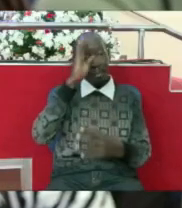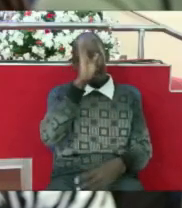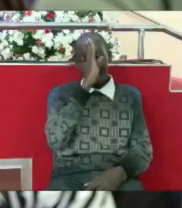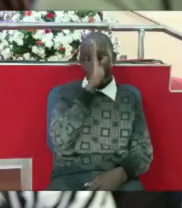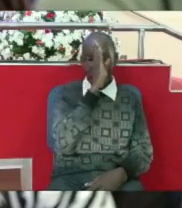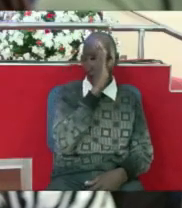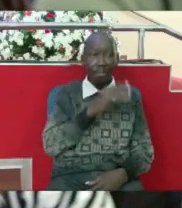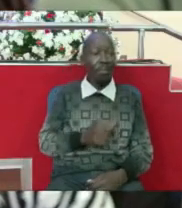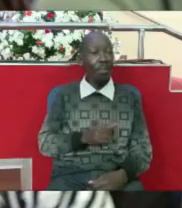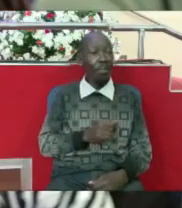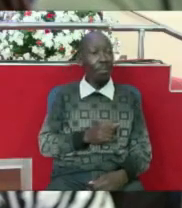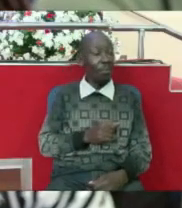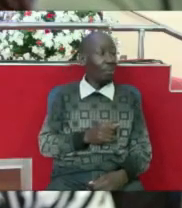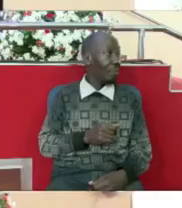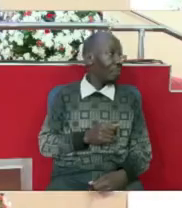Rhonda? Rhonda?